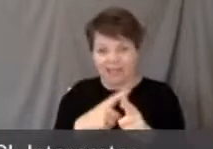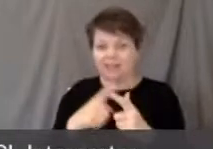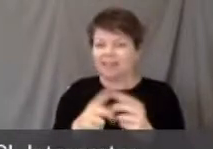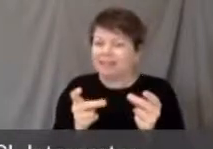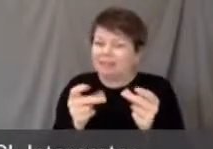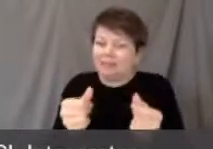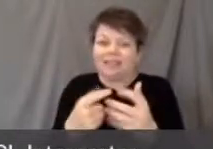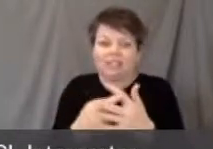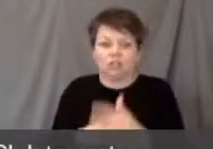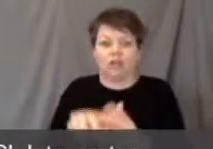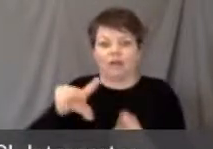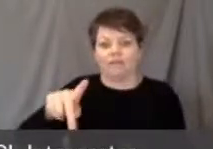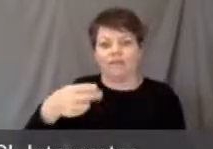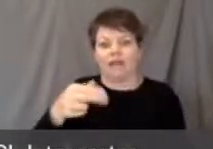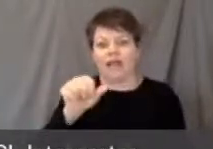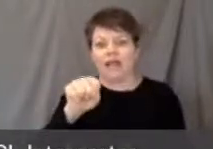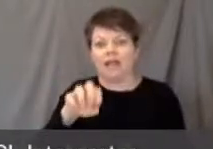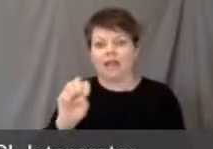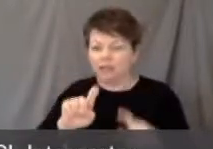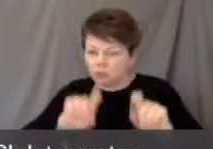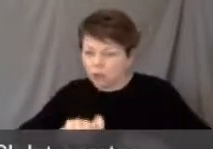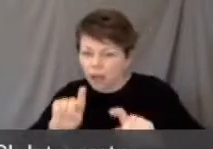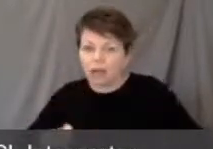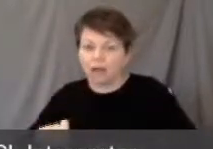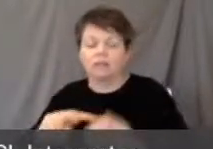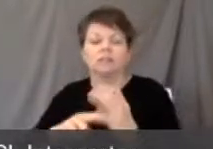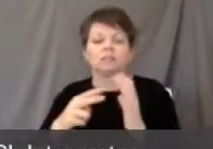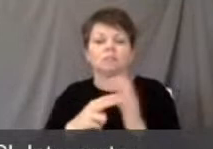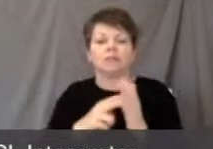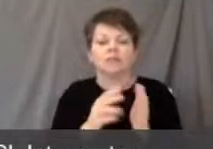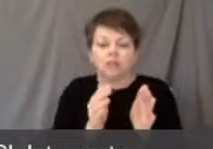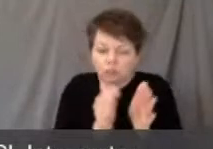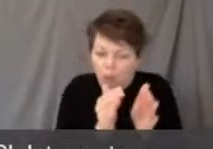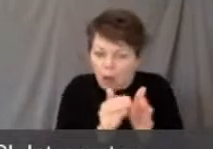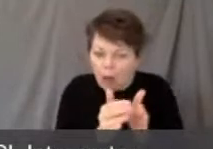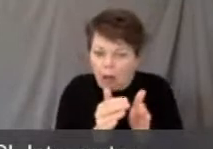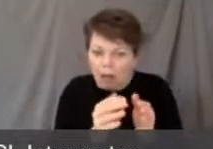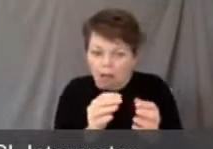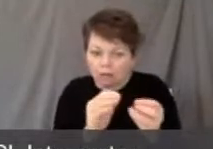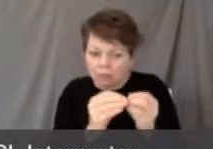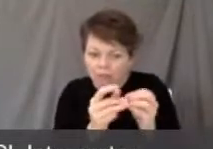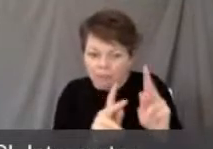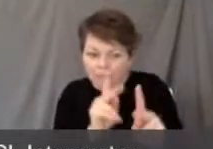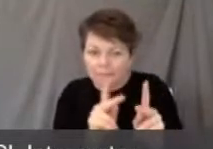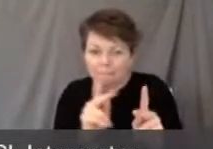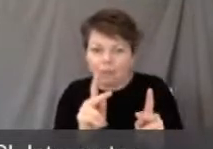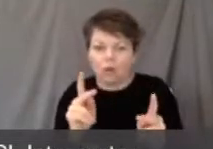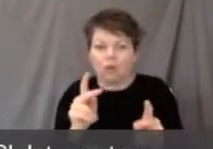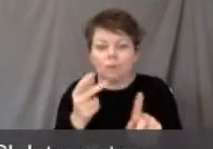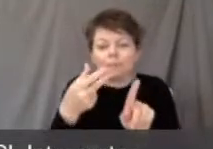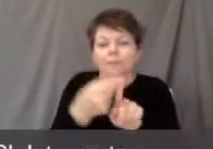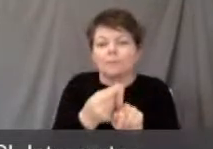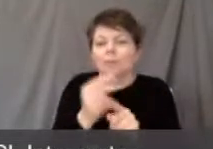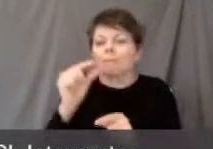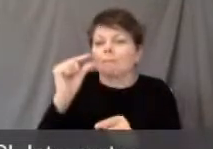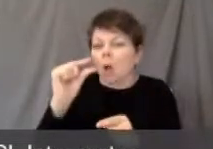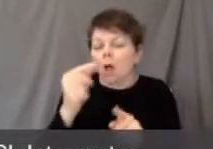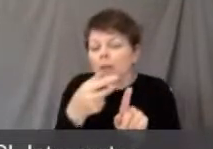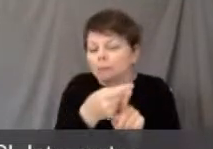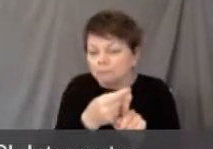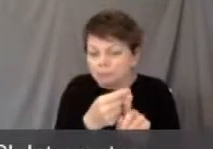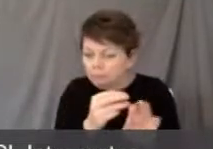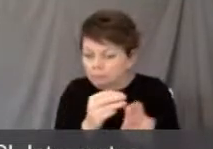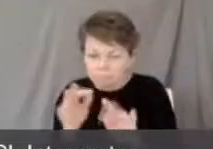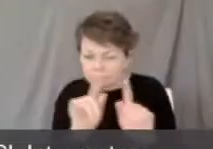phase trials. So doing small studies for safety, what dosages were appropriate, side effects, etc.